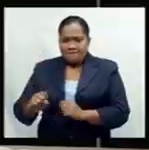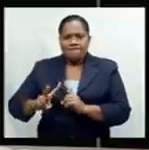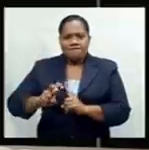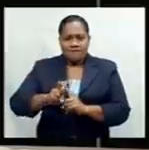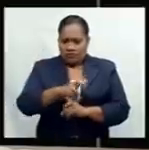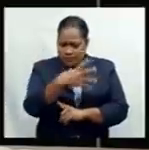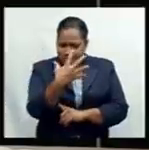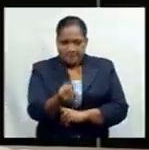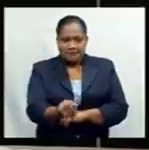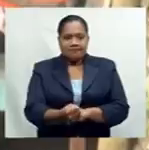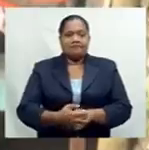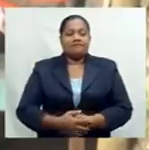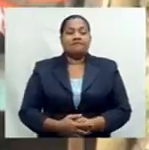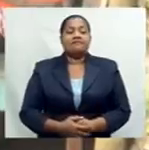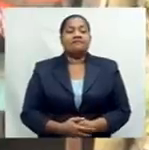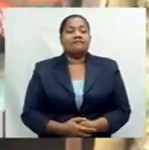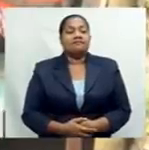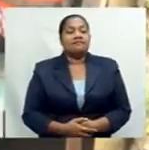Nanunga reports.